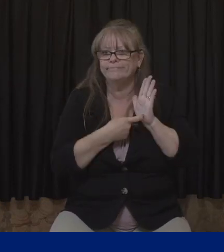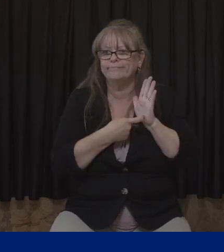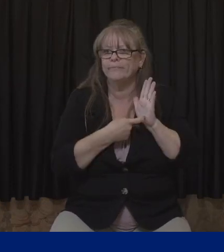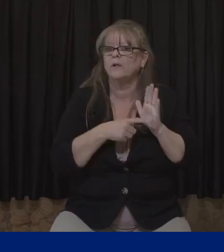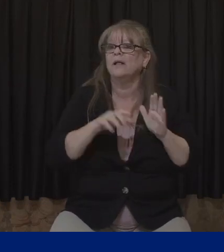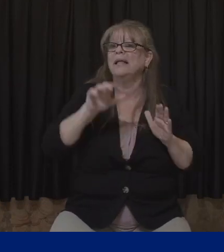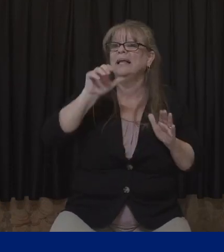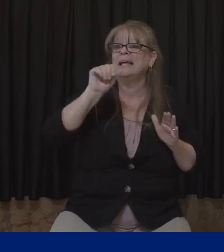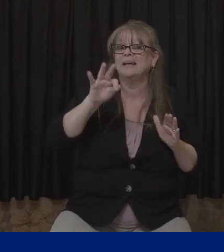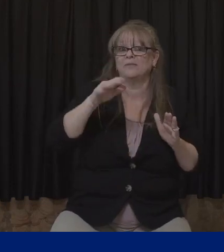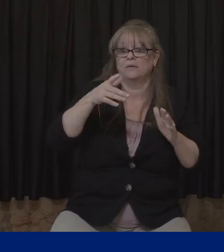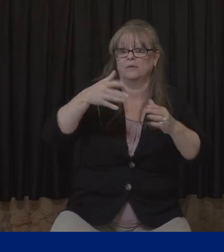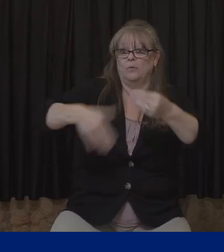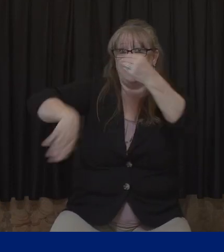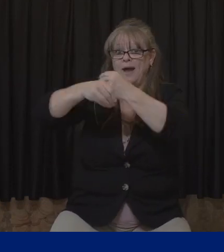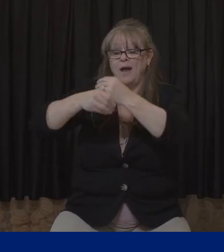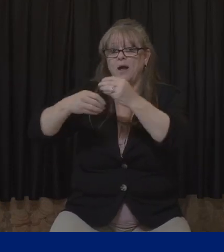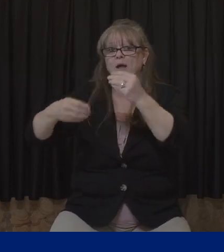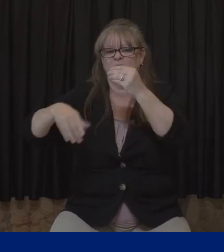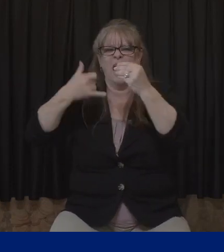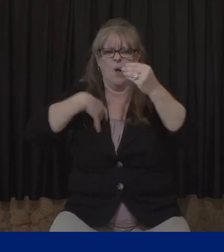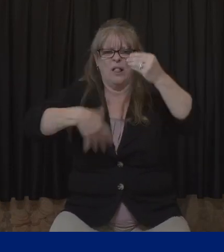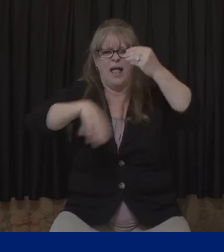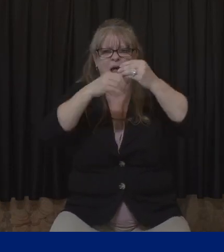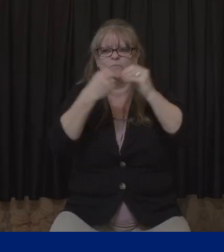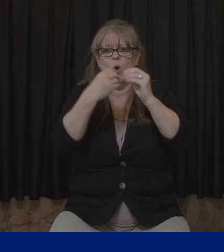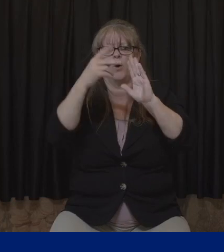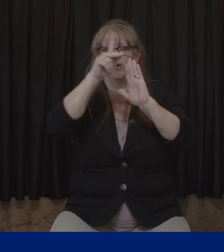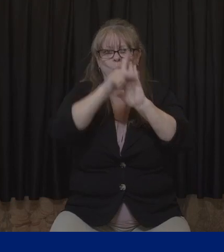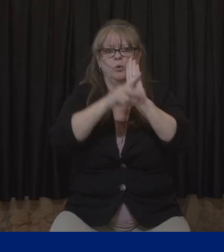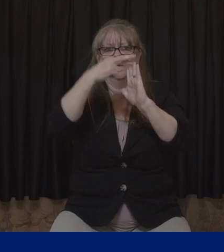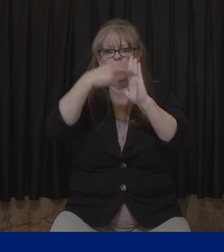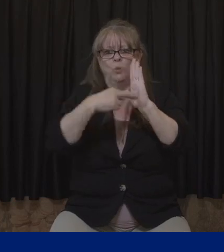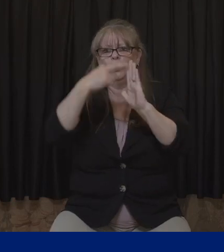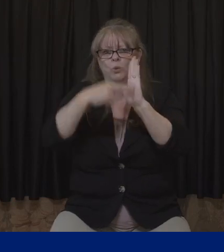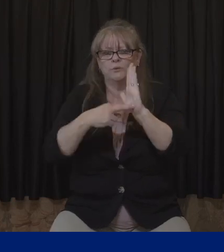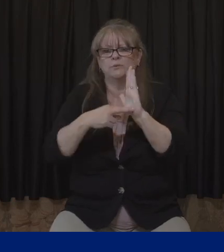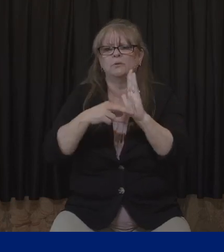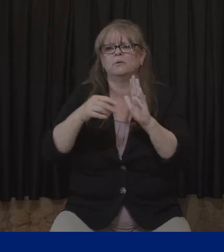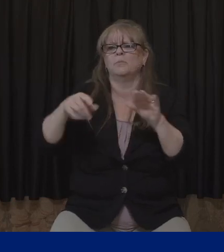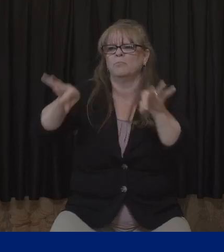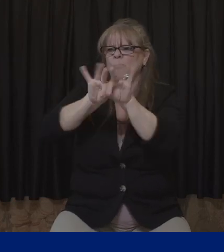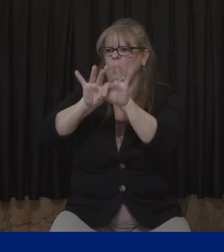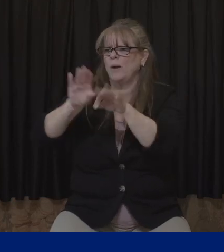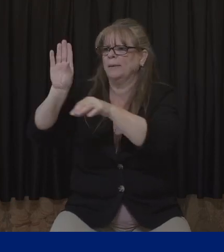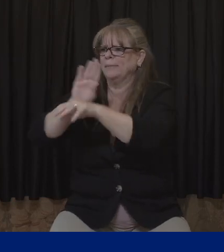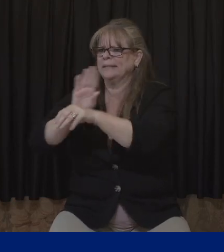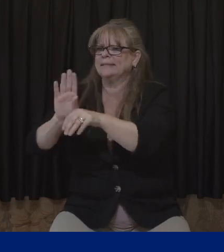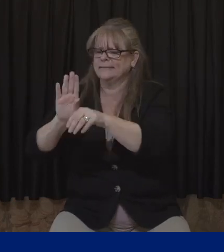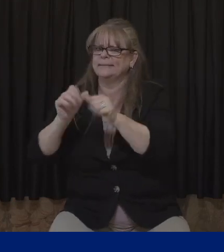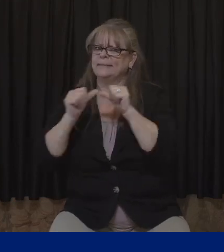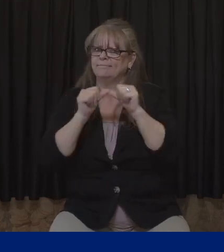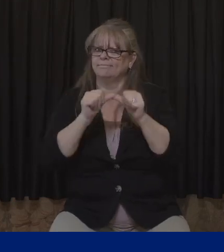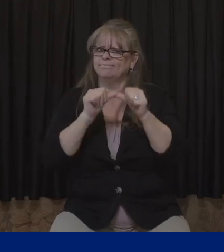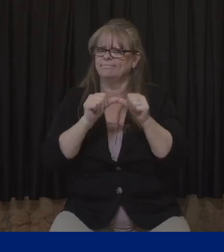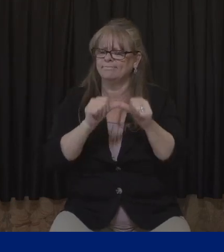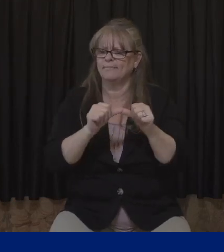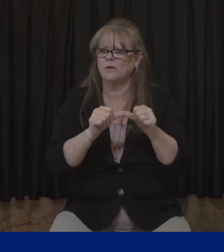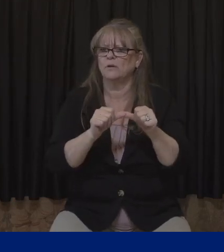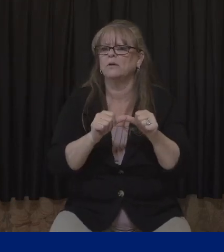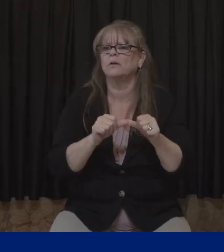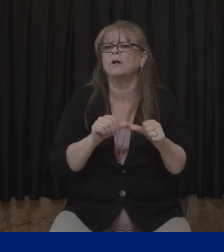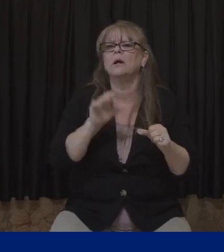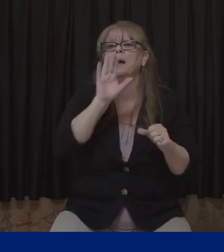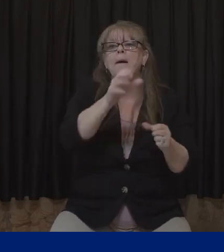of them are inconsistent with doing business. They all have been stakeholdered with people who work in those industries, and they're all very reasonable best practices to